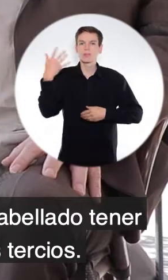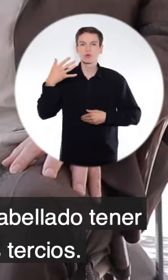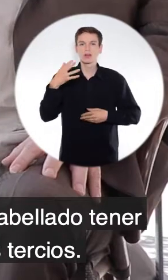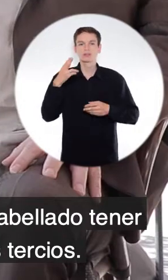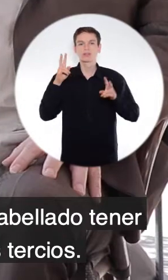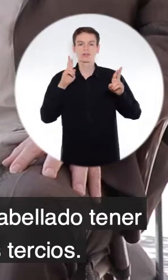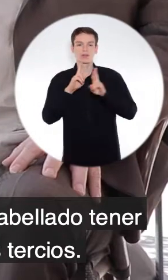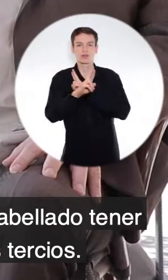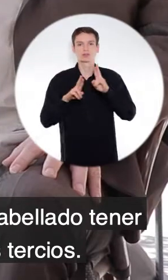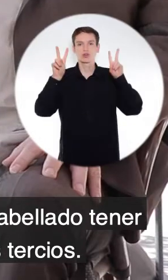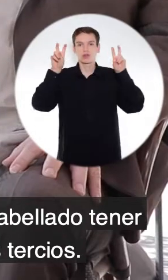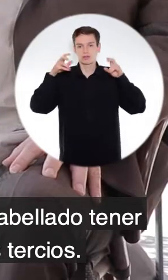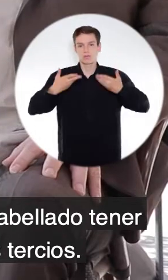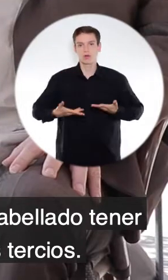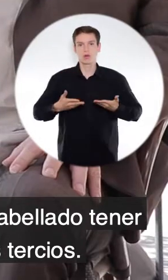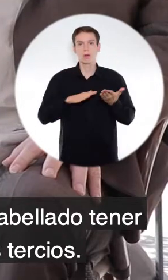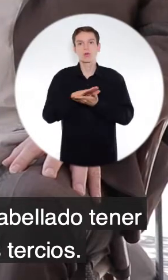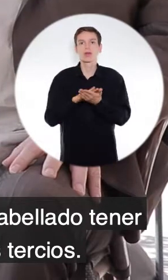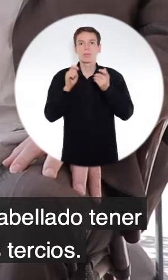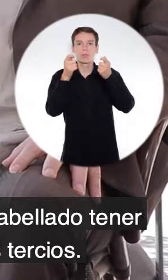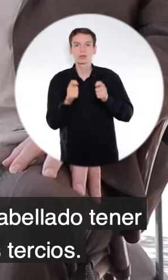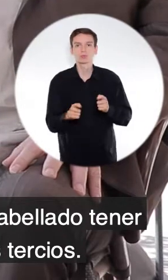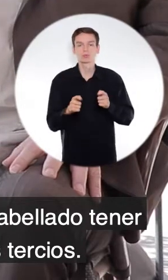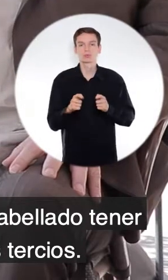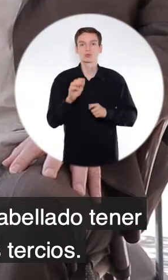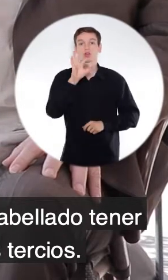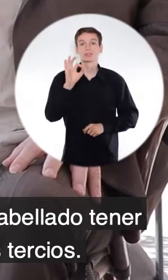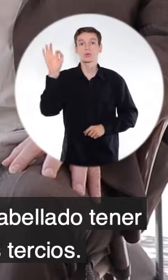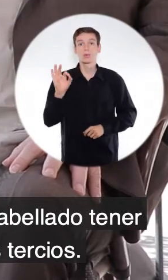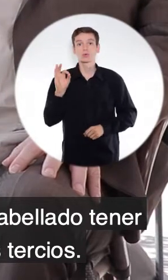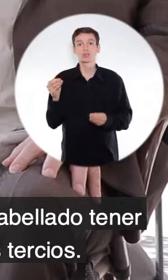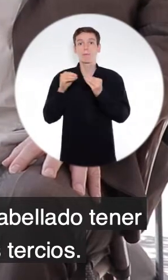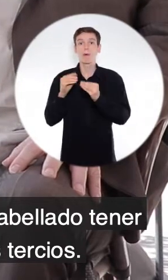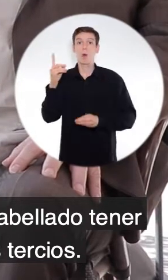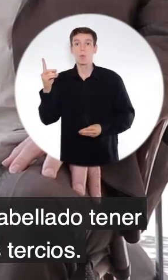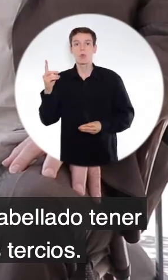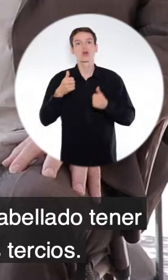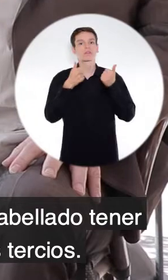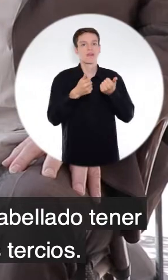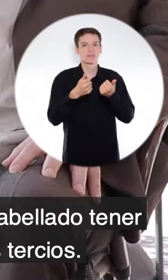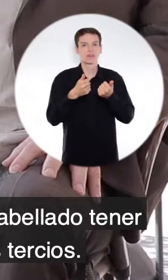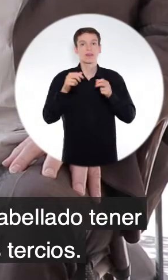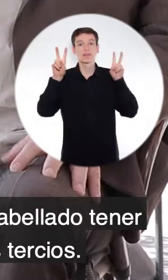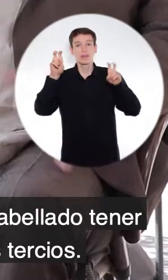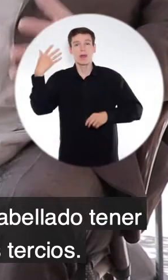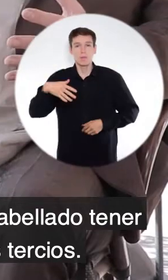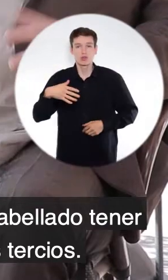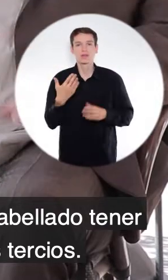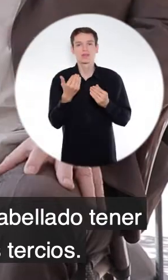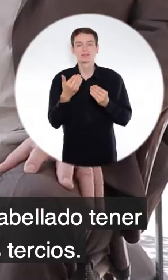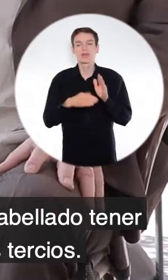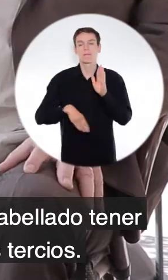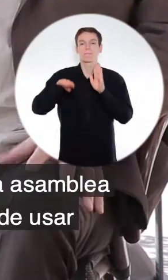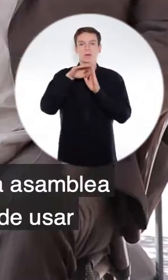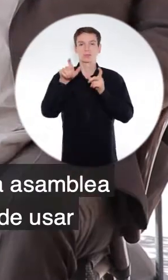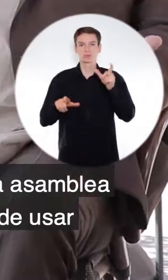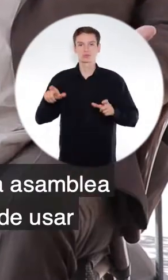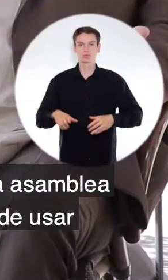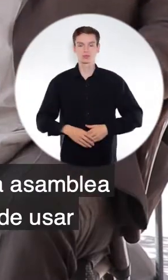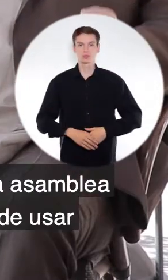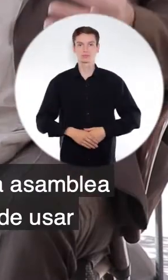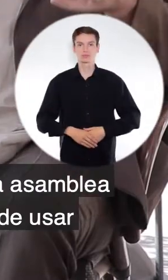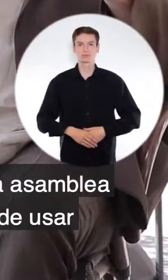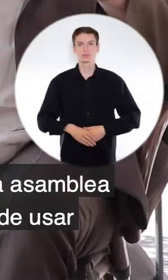talking about the fundamental rules for a society, it's not crazy to have a supermajority. In fact, it's probably advisable that you have a two-thirds majority. After